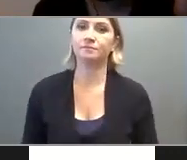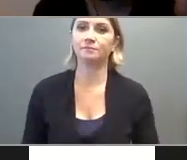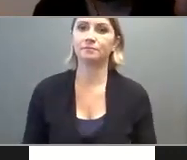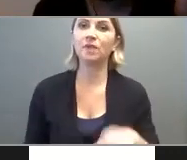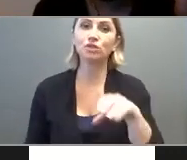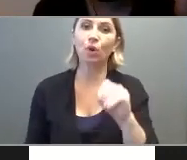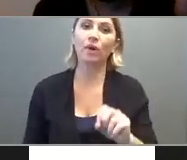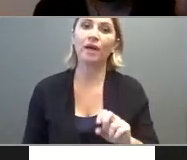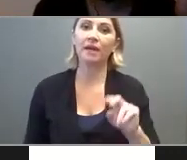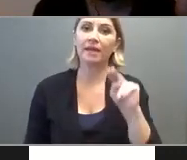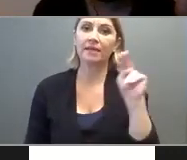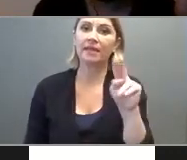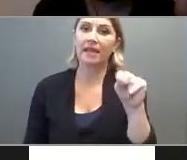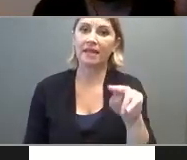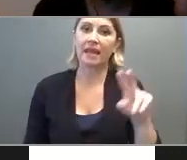right? So dn by 2 and dn by 2.